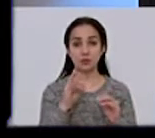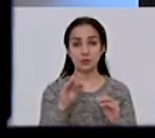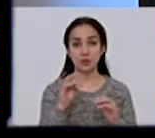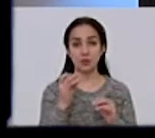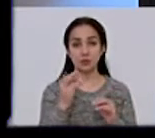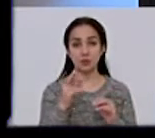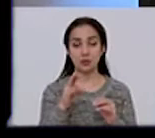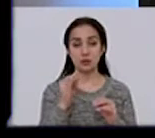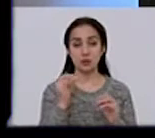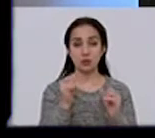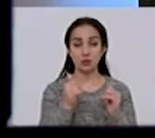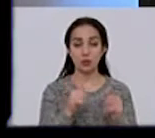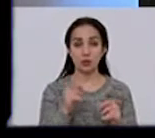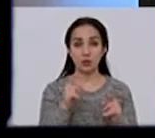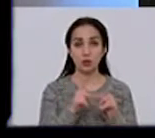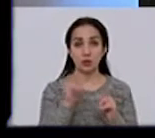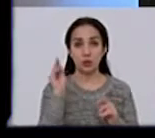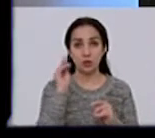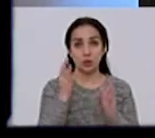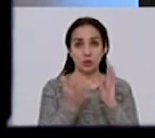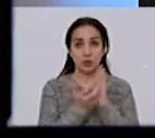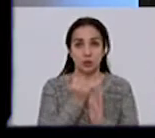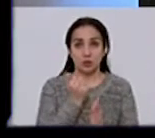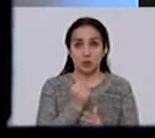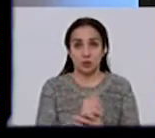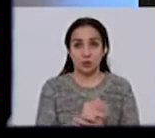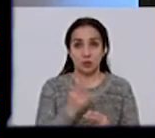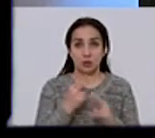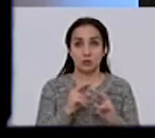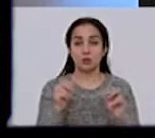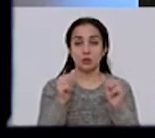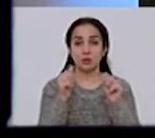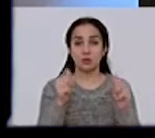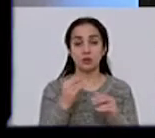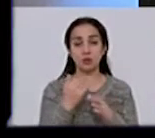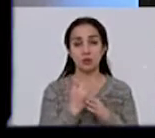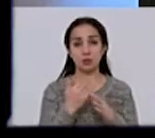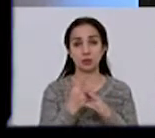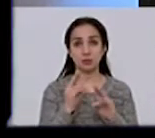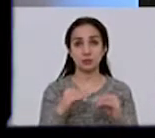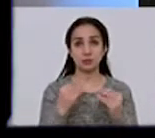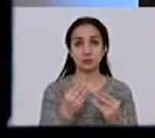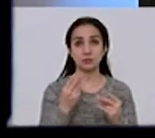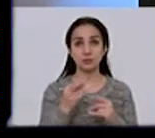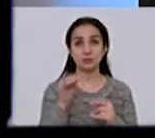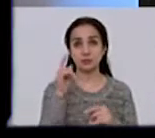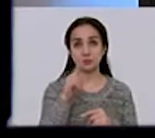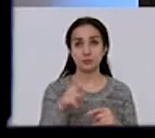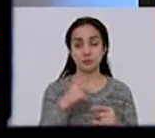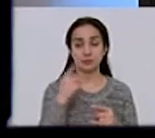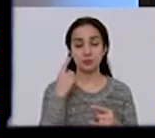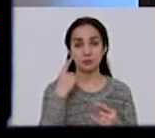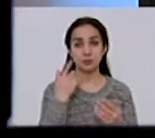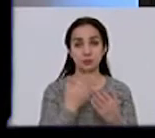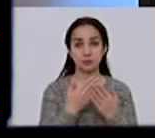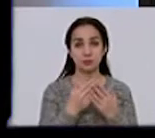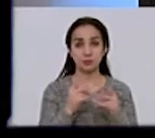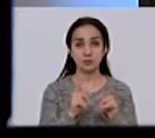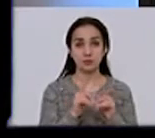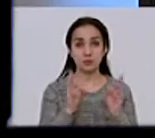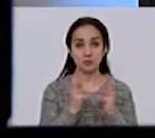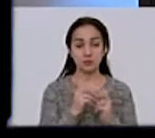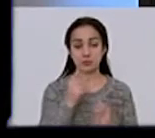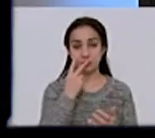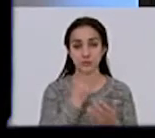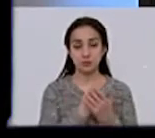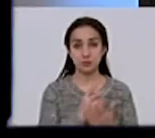formulasini o'rganib oldik. Endi esa ushbu formulalar yordamida berilgan integralni taqribiy hisoblashga harakat